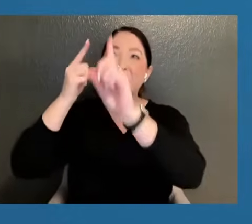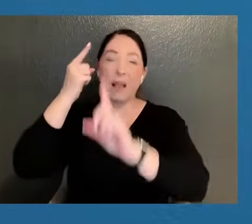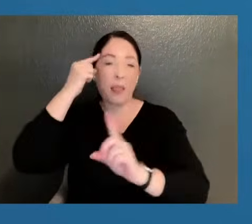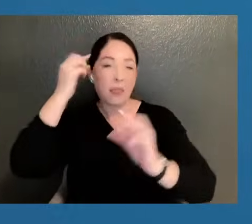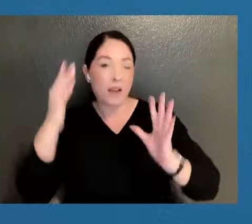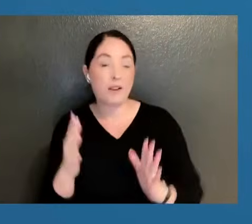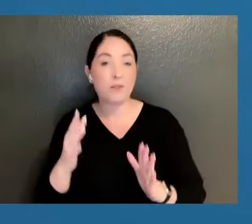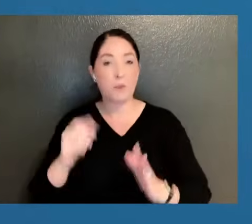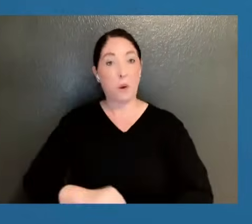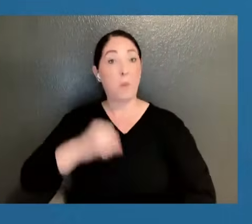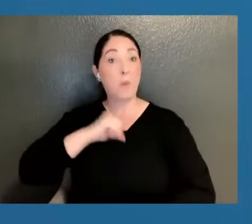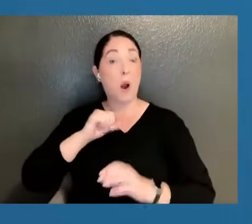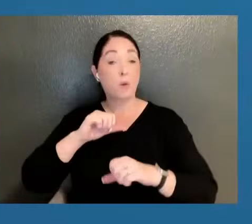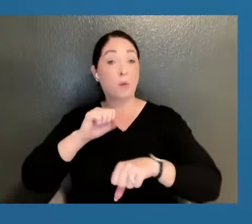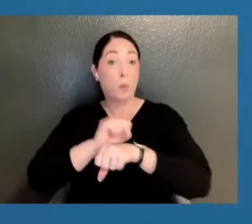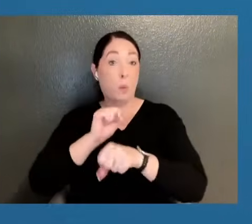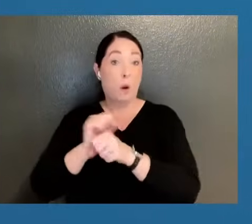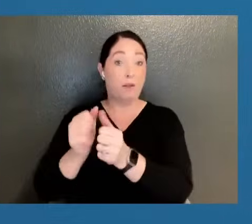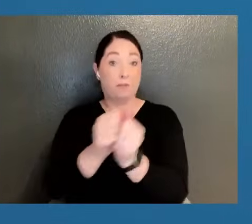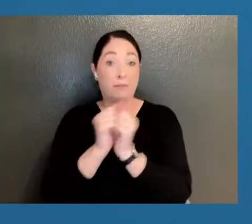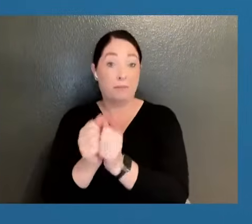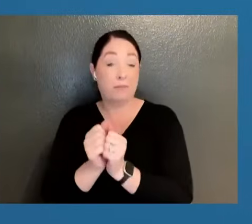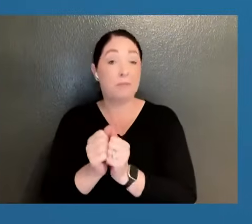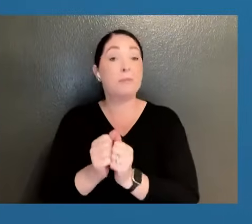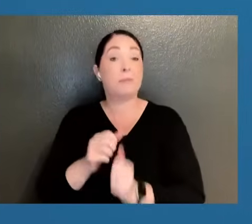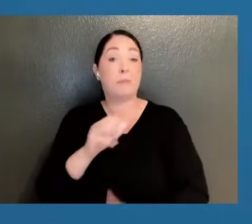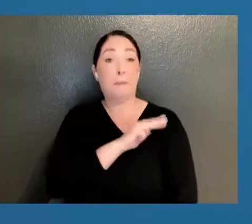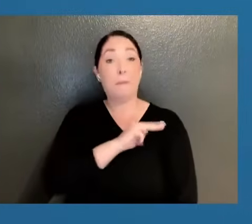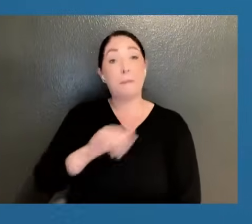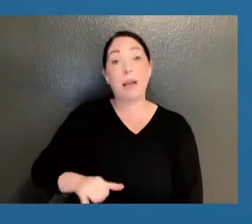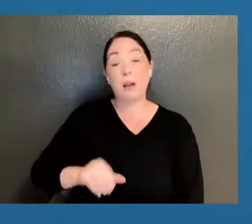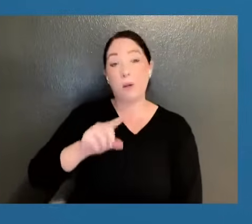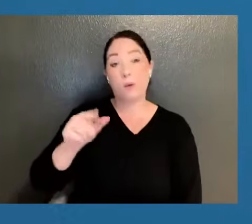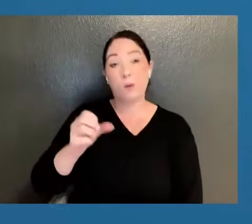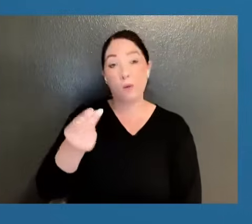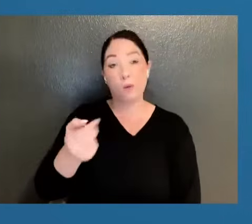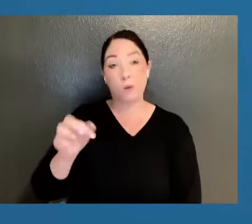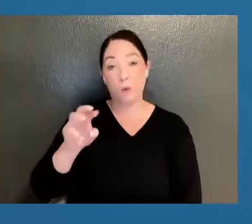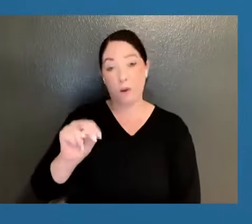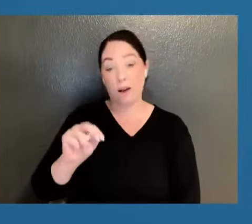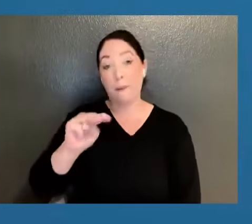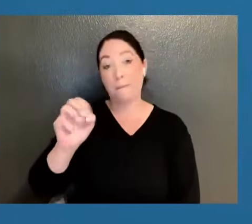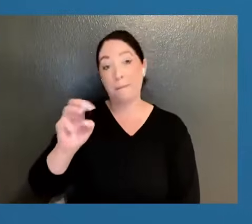4 years, and that is our mayor, Zohran Mamdani.